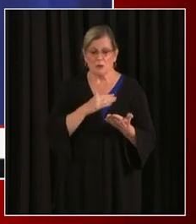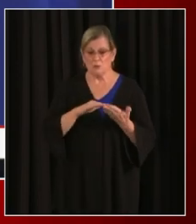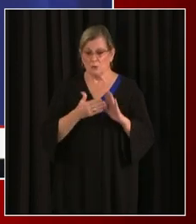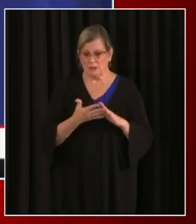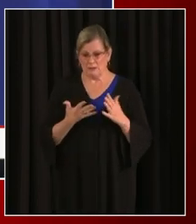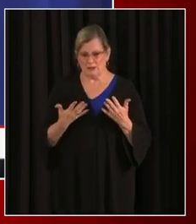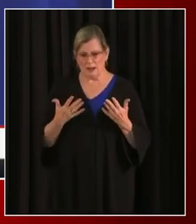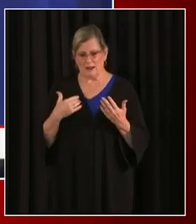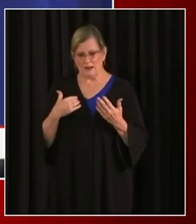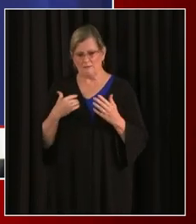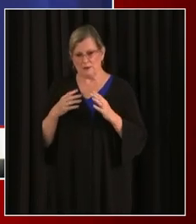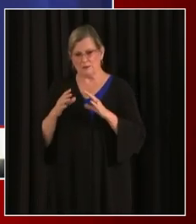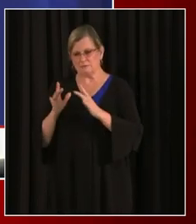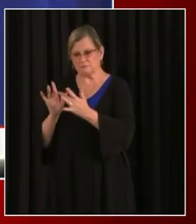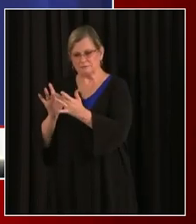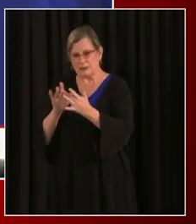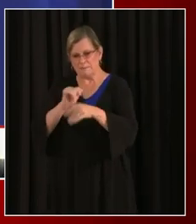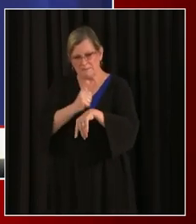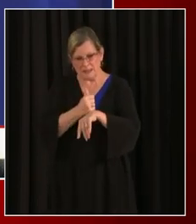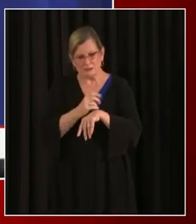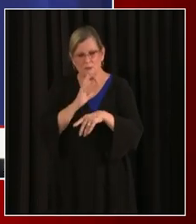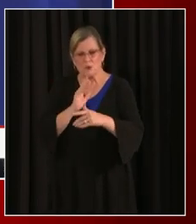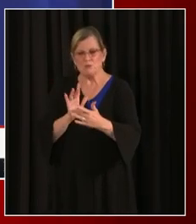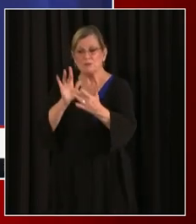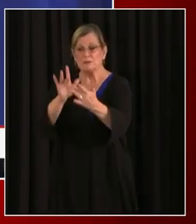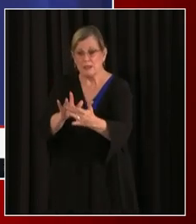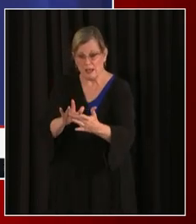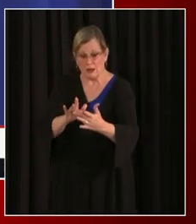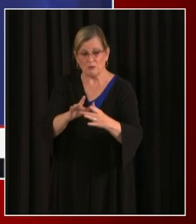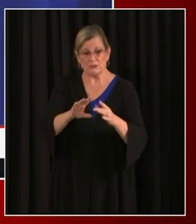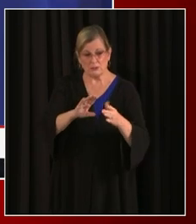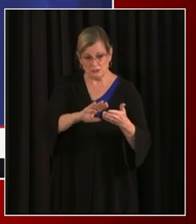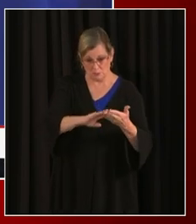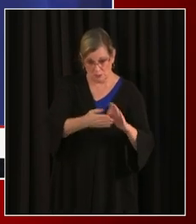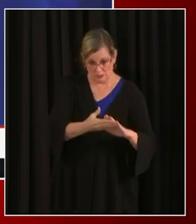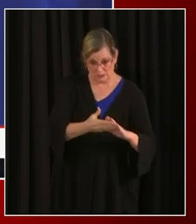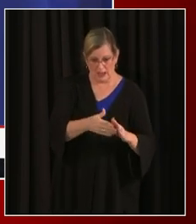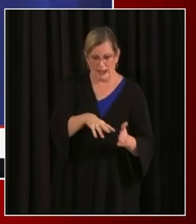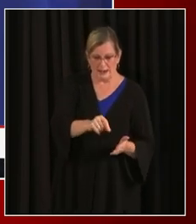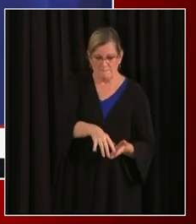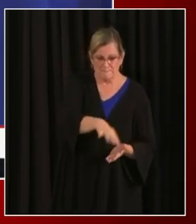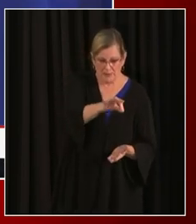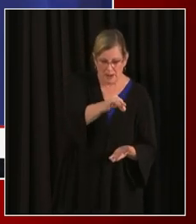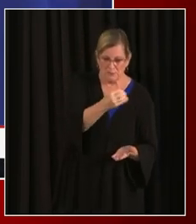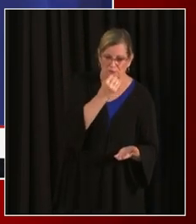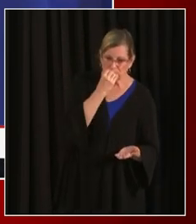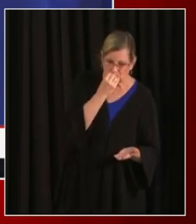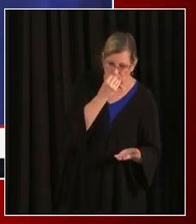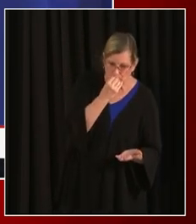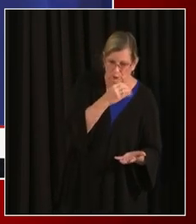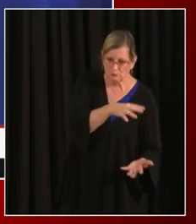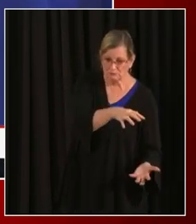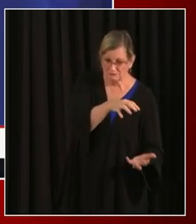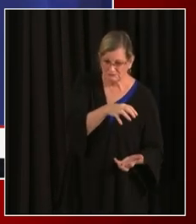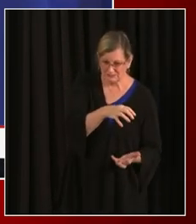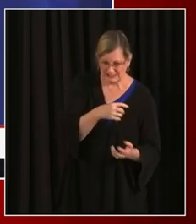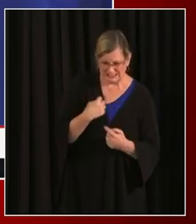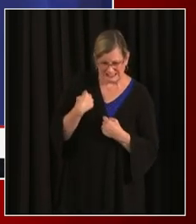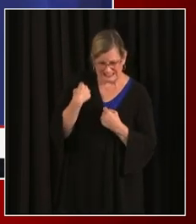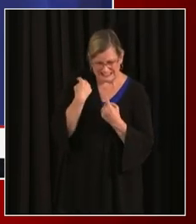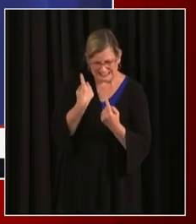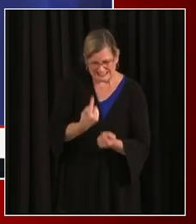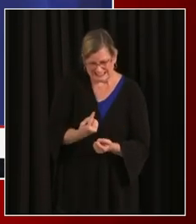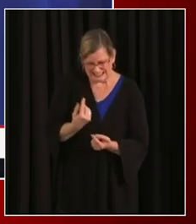reach some of the folks that were receiving groceries in those sites, and we have since starting